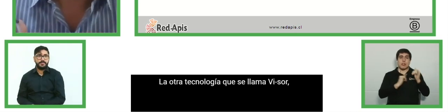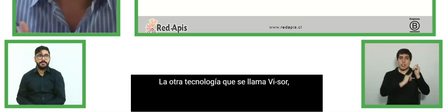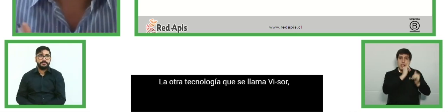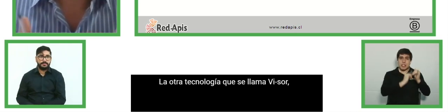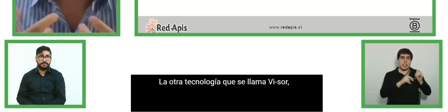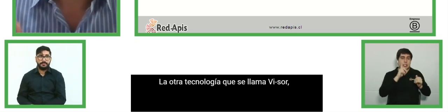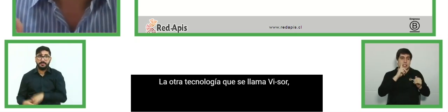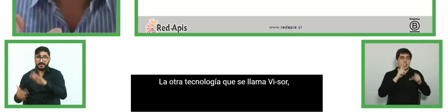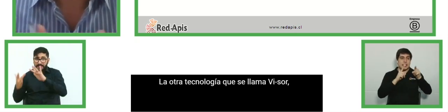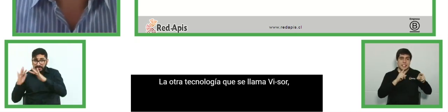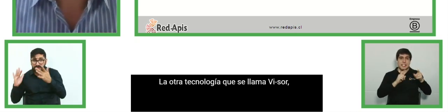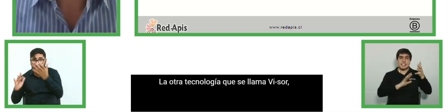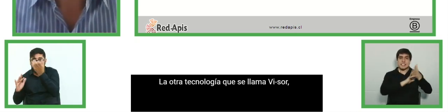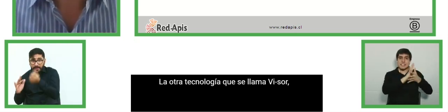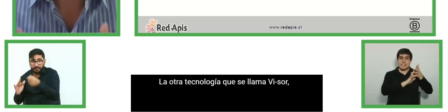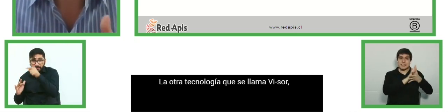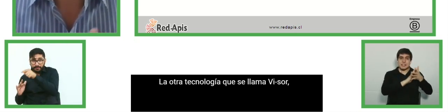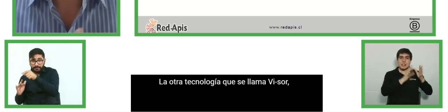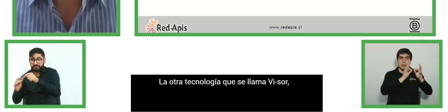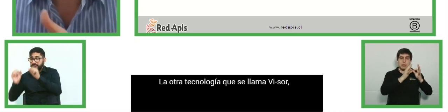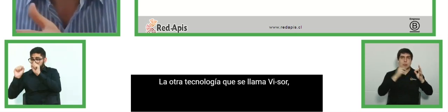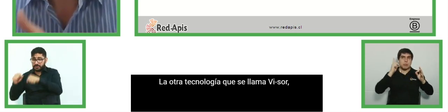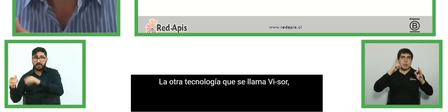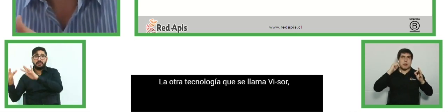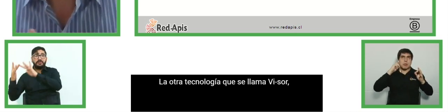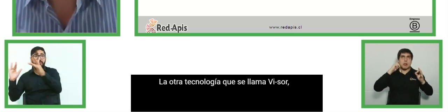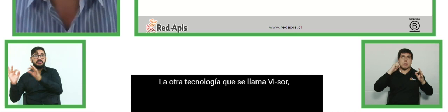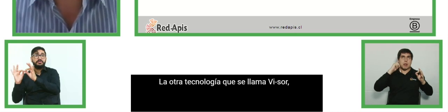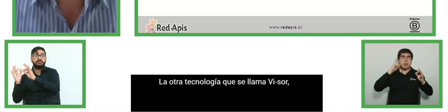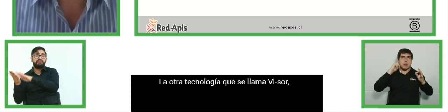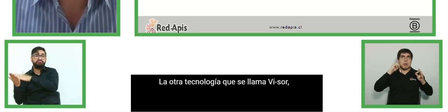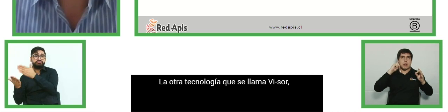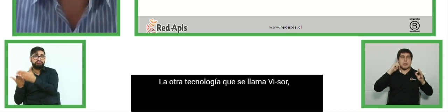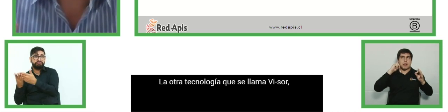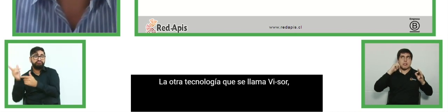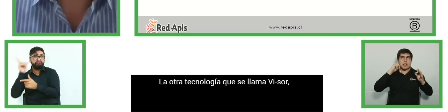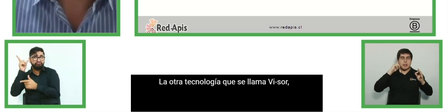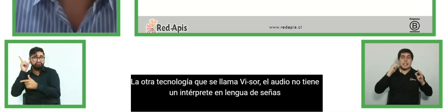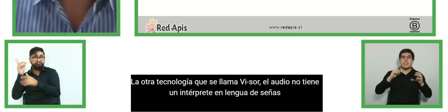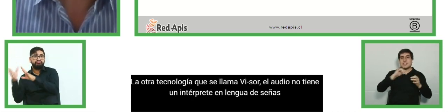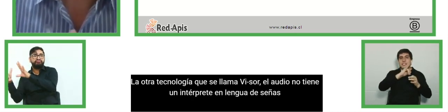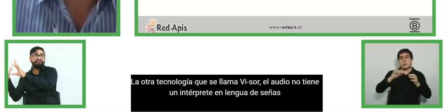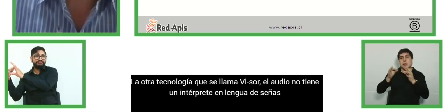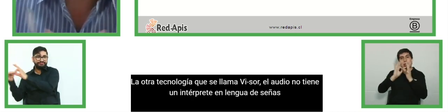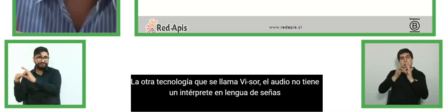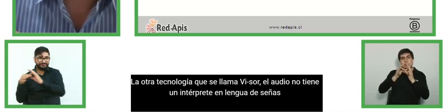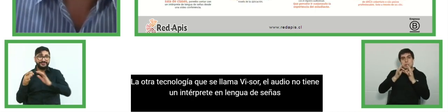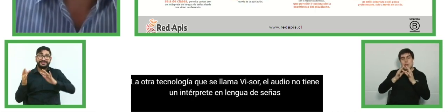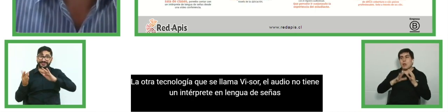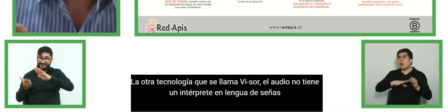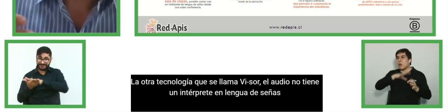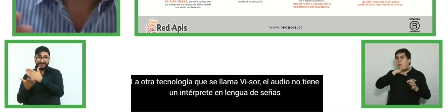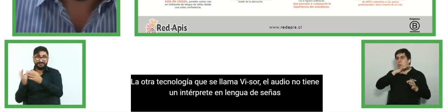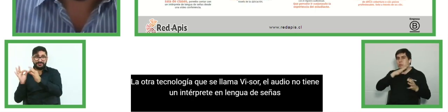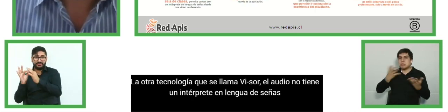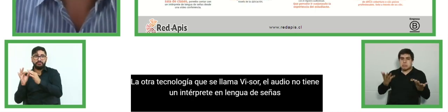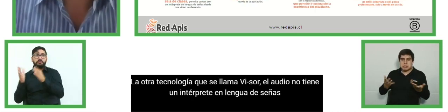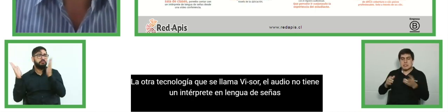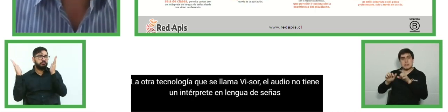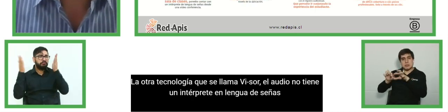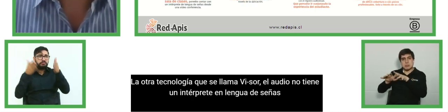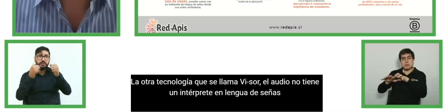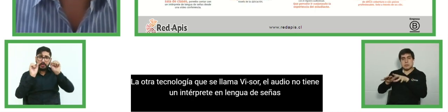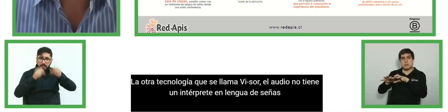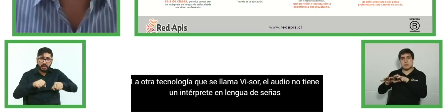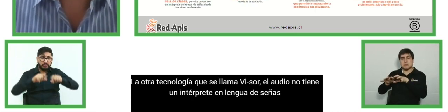and interprets to the student through a specific device. It can be computer, tablet, or mobile, when